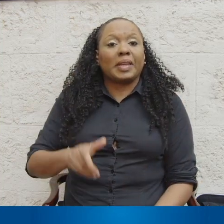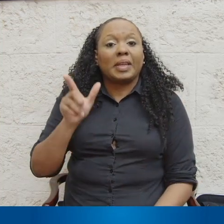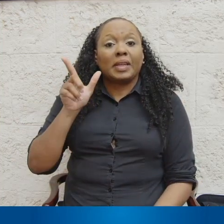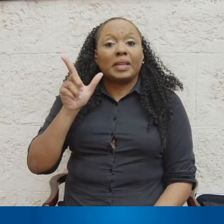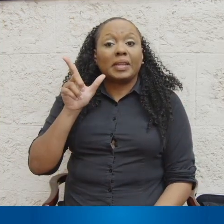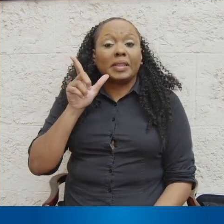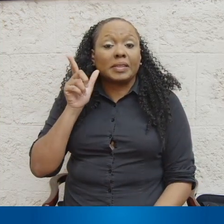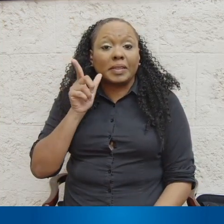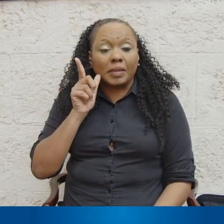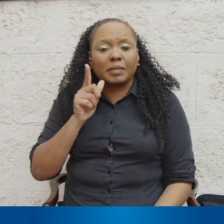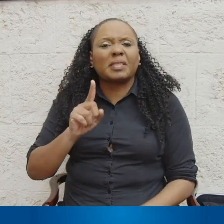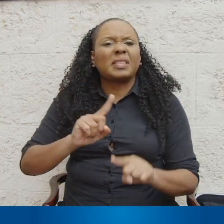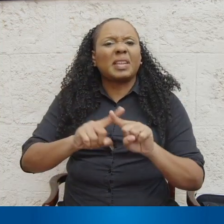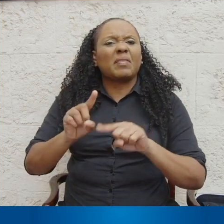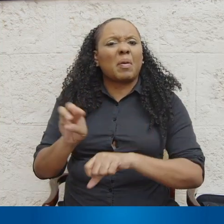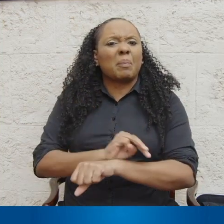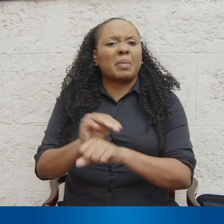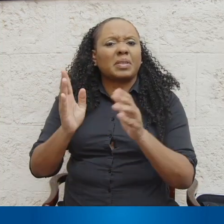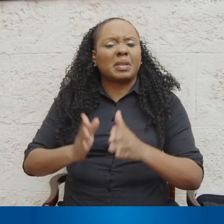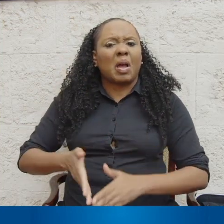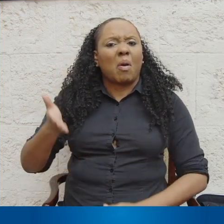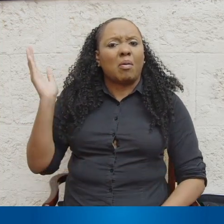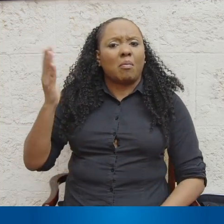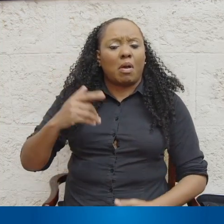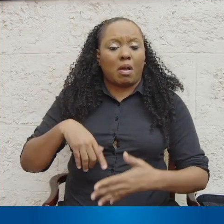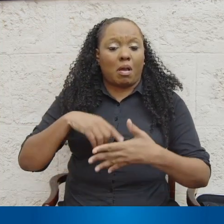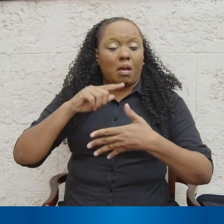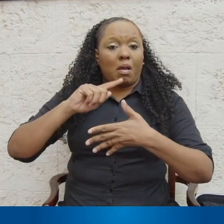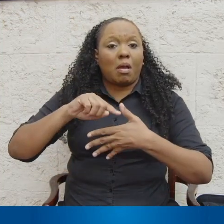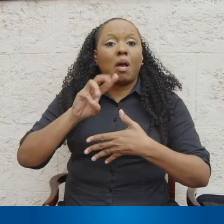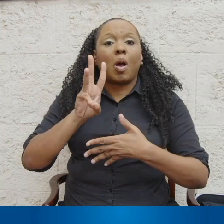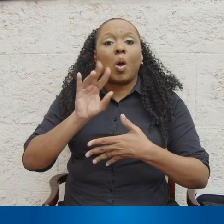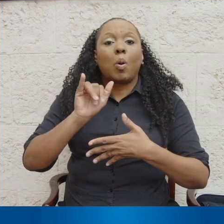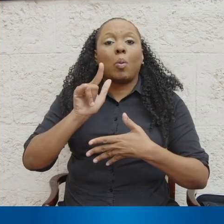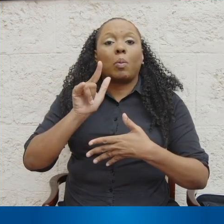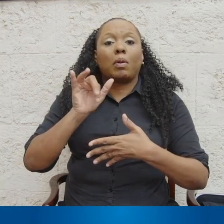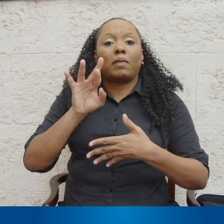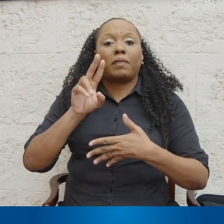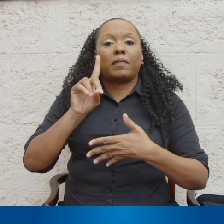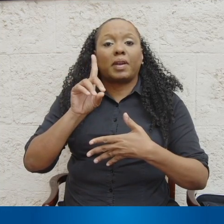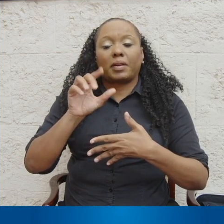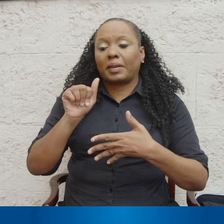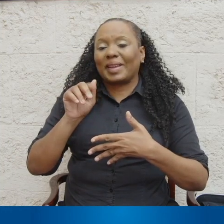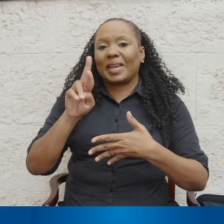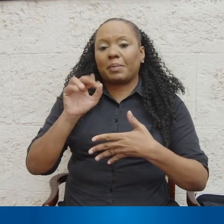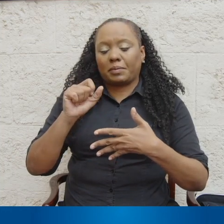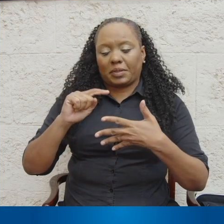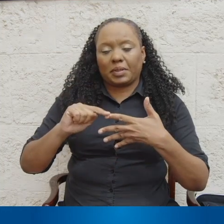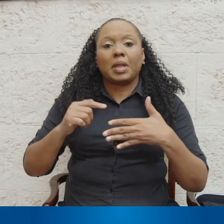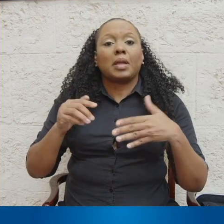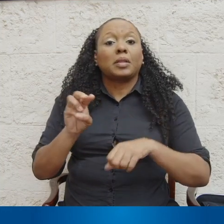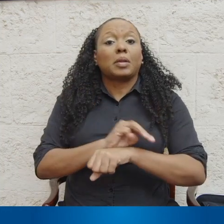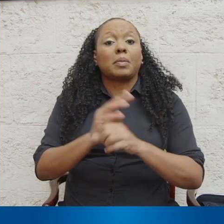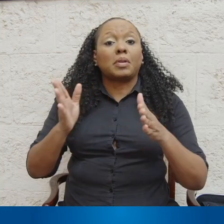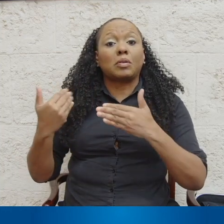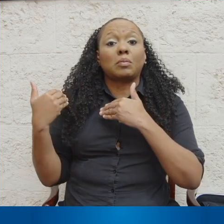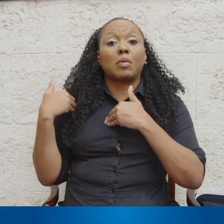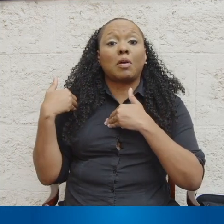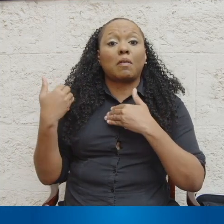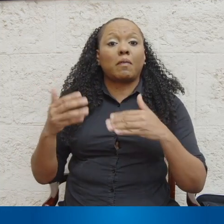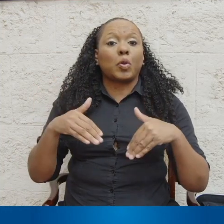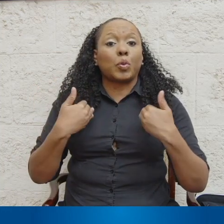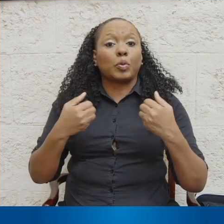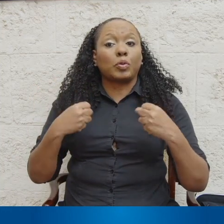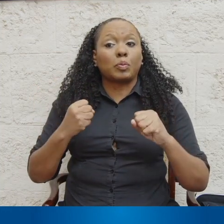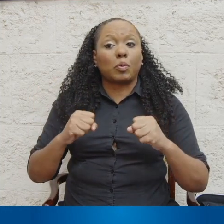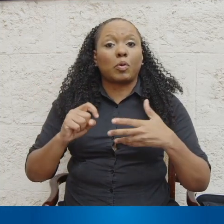morning, starting with the Minister of Home Affairs and Information, the Honourable Wilfred Abrams, the Minister of Youth, Sports and Community Empowerment, the Honourable Charles